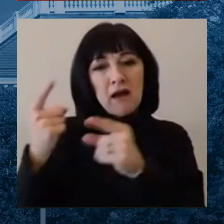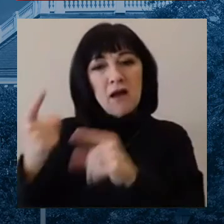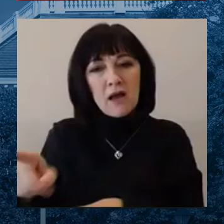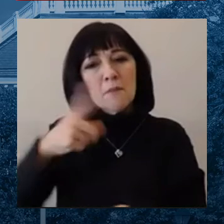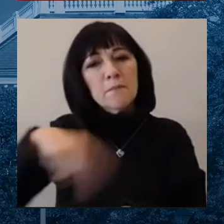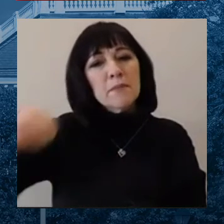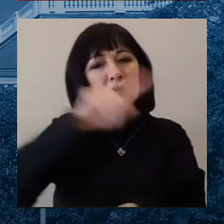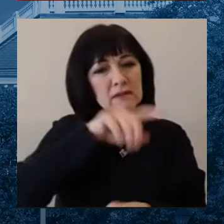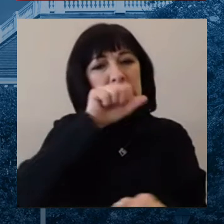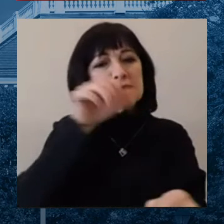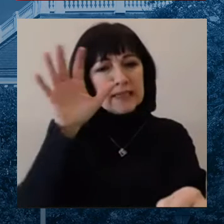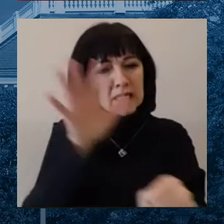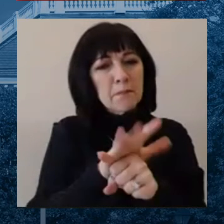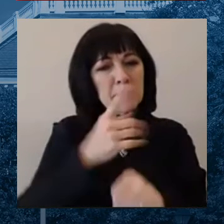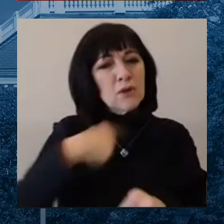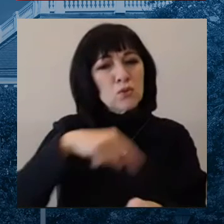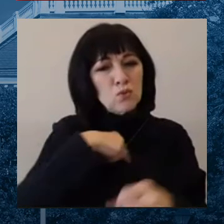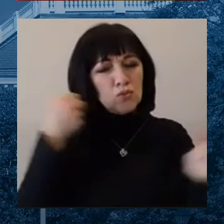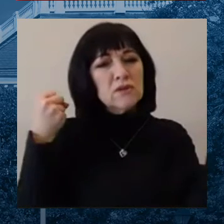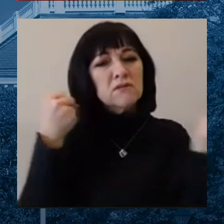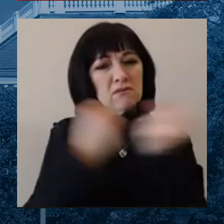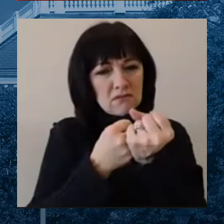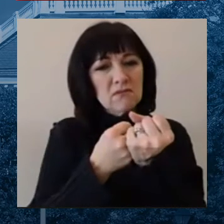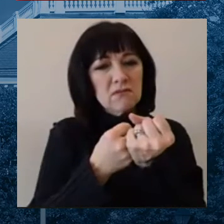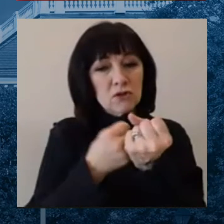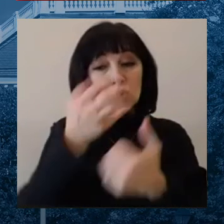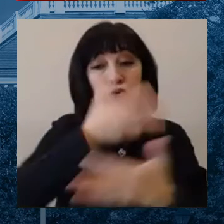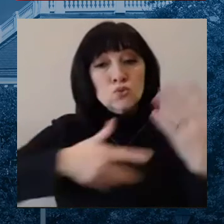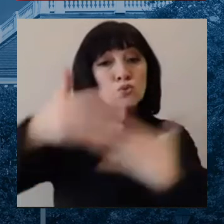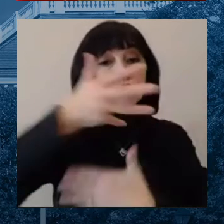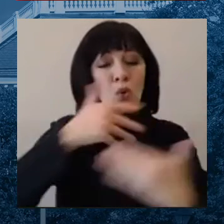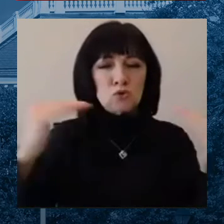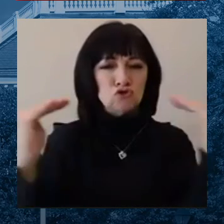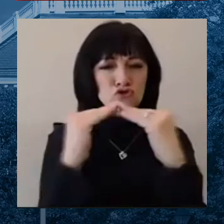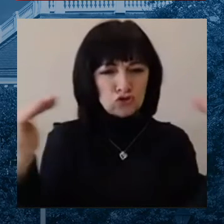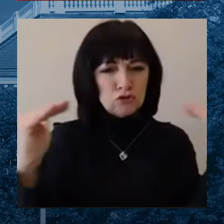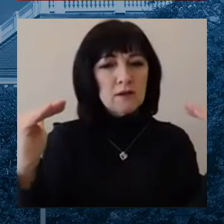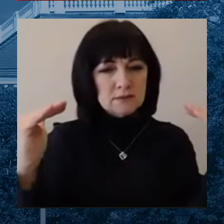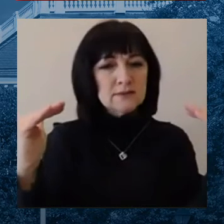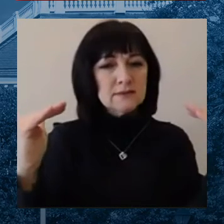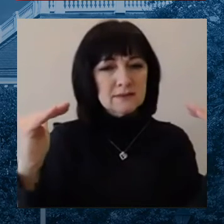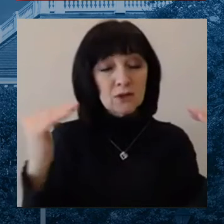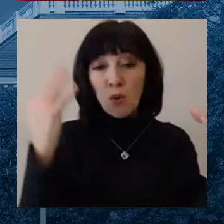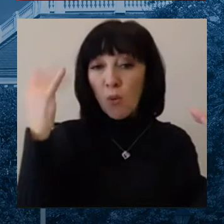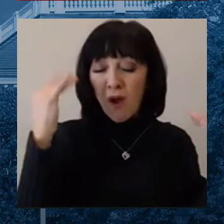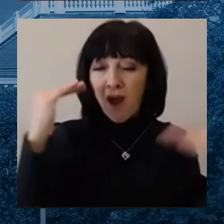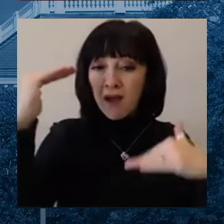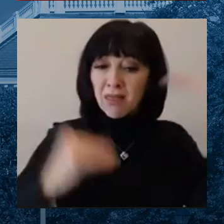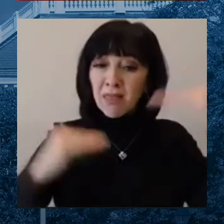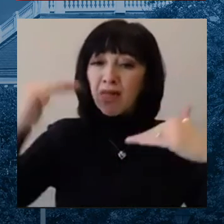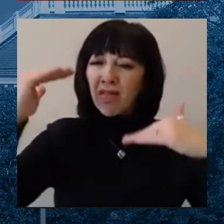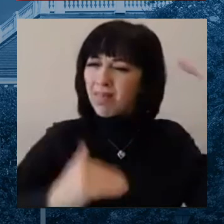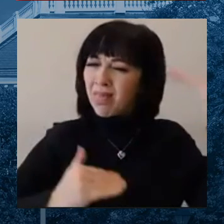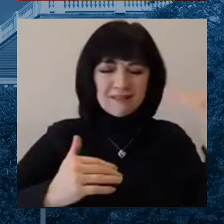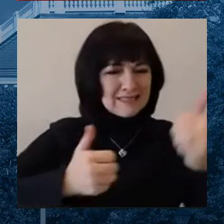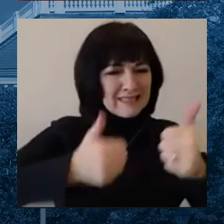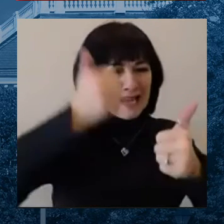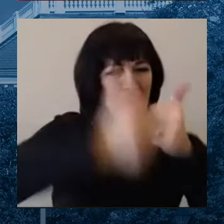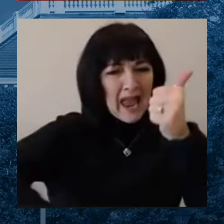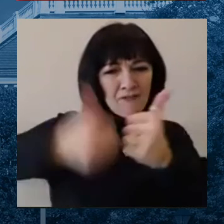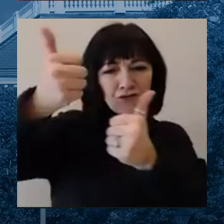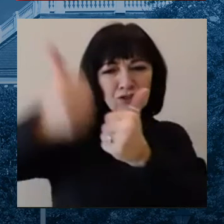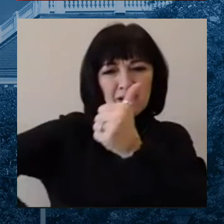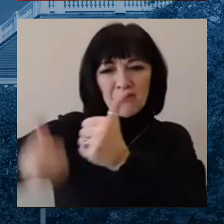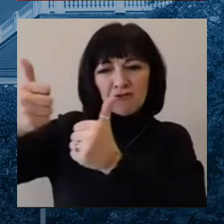social justice, for equity, because injustice is baked into every aspect of